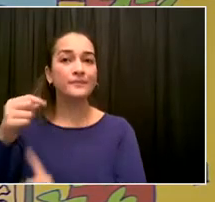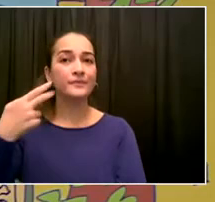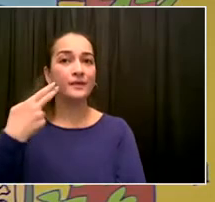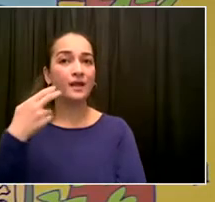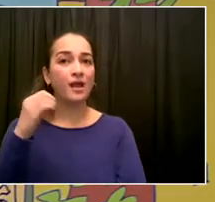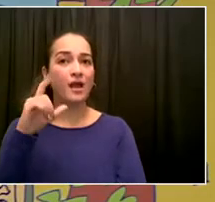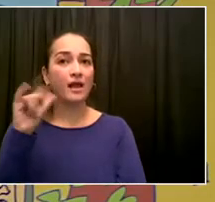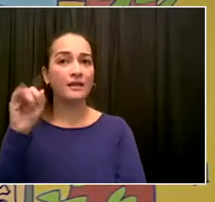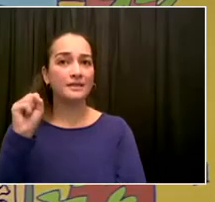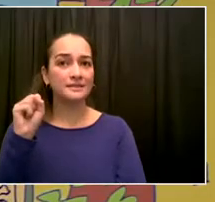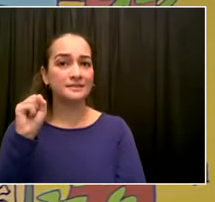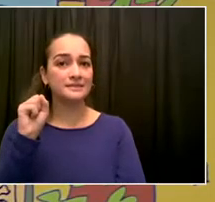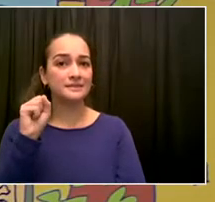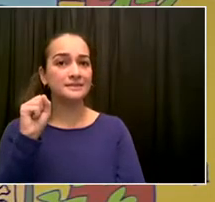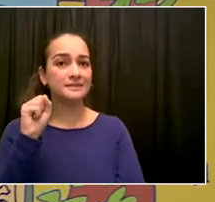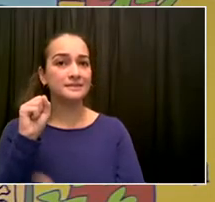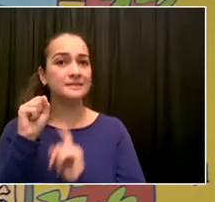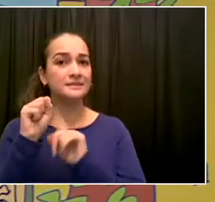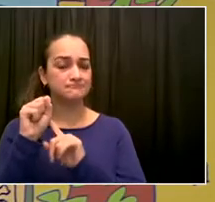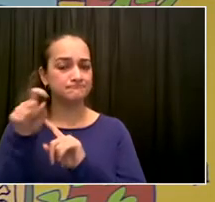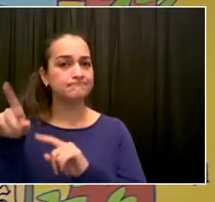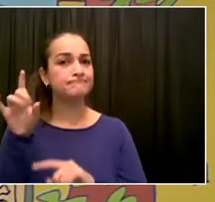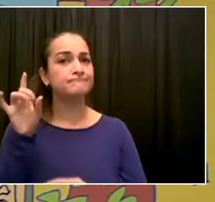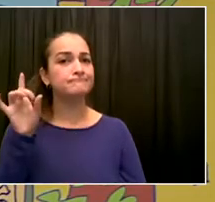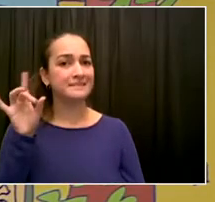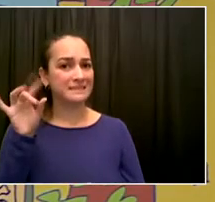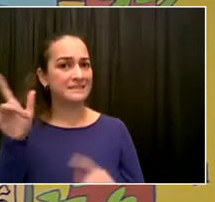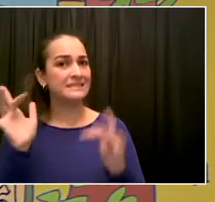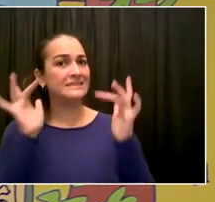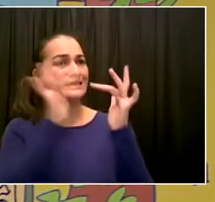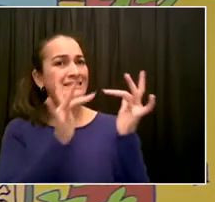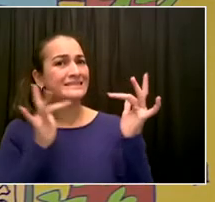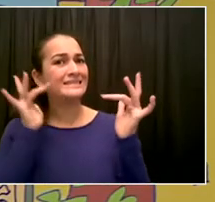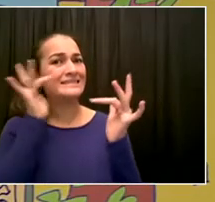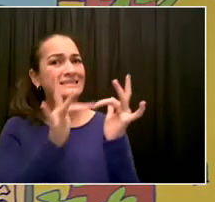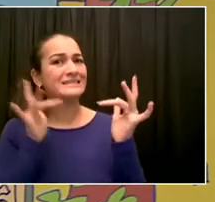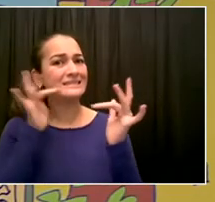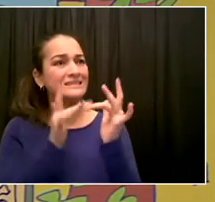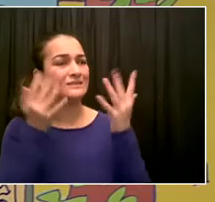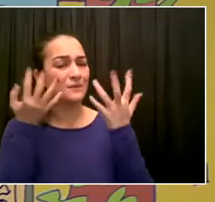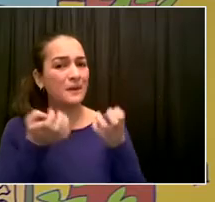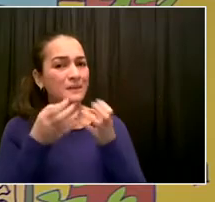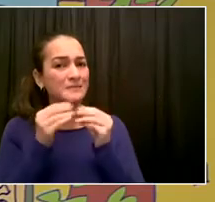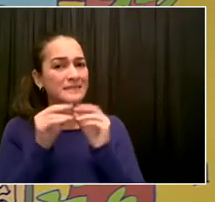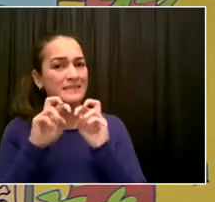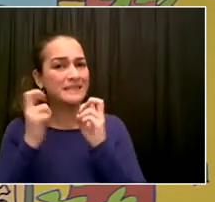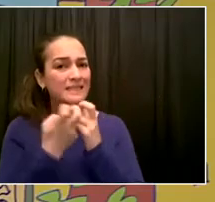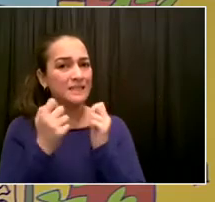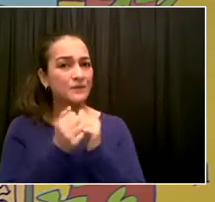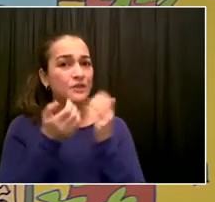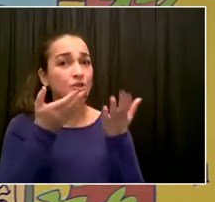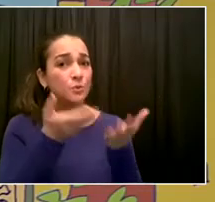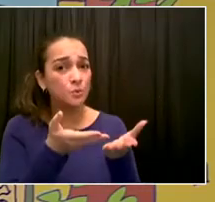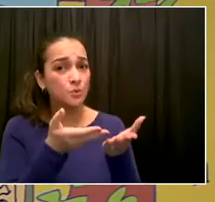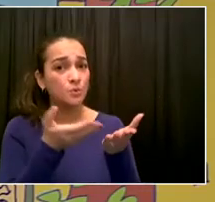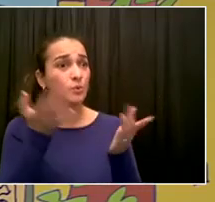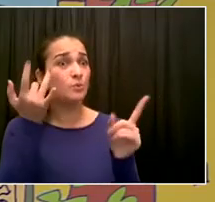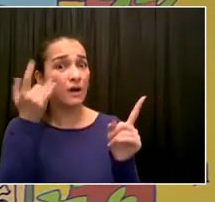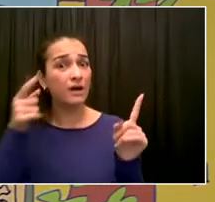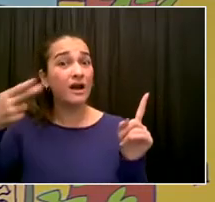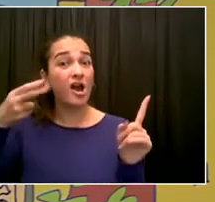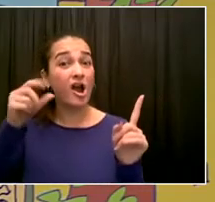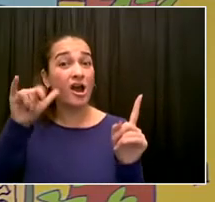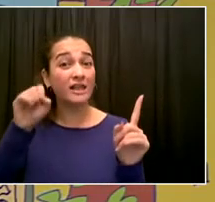see, what's the status on that? They've had flooding for decades, and they're really not feeling